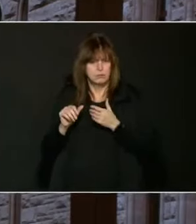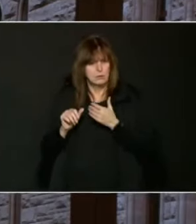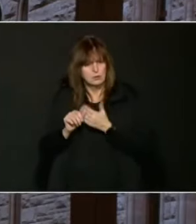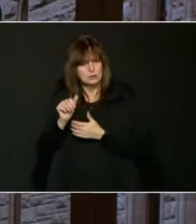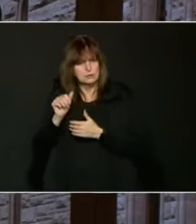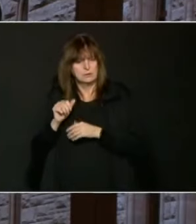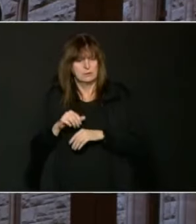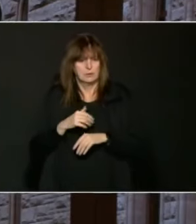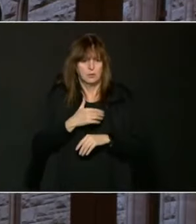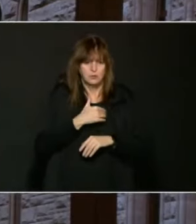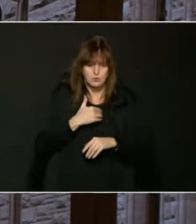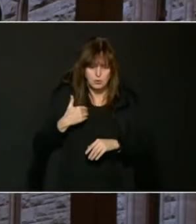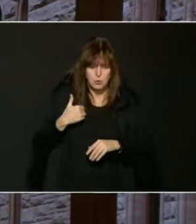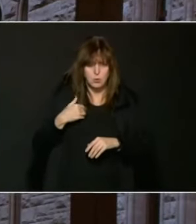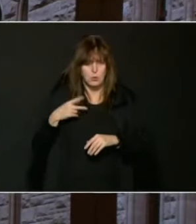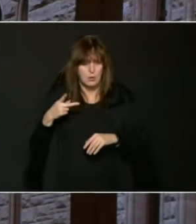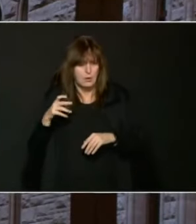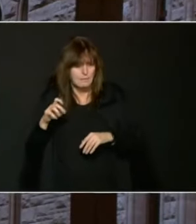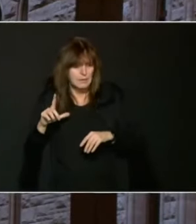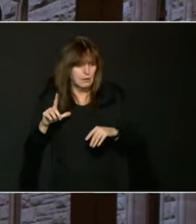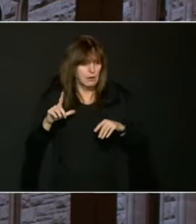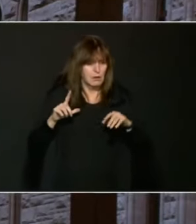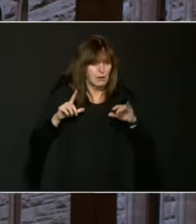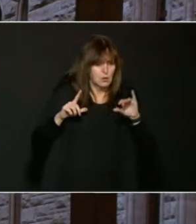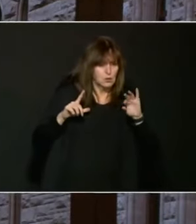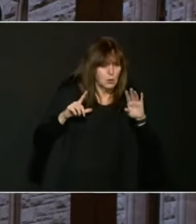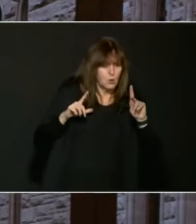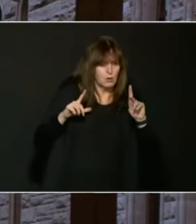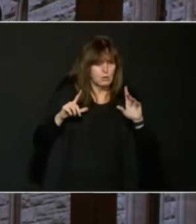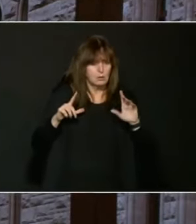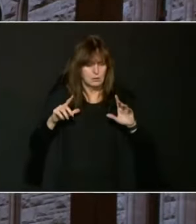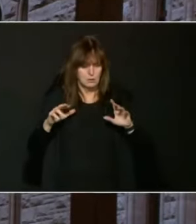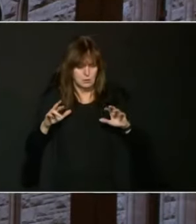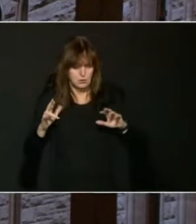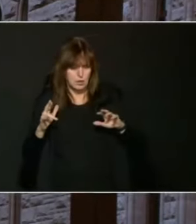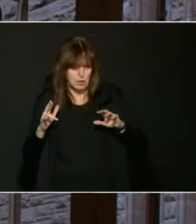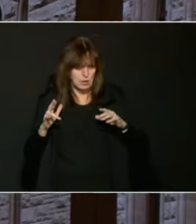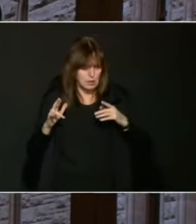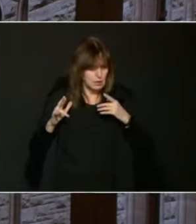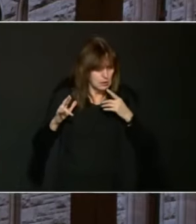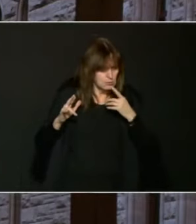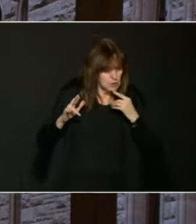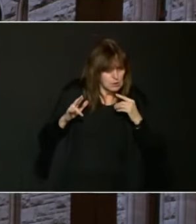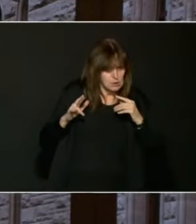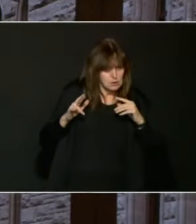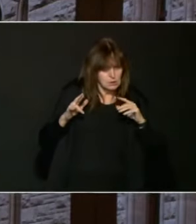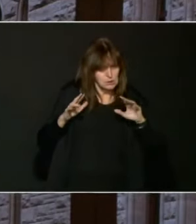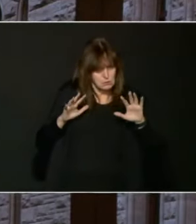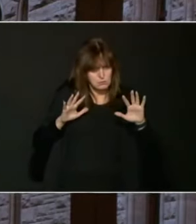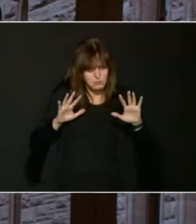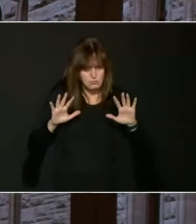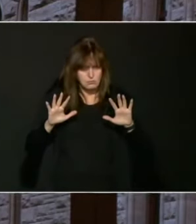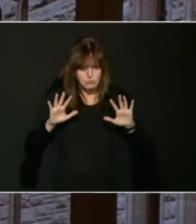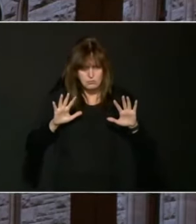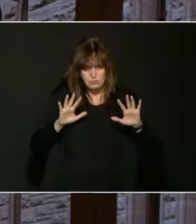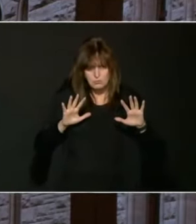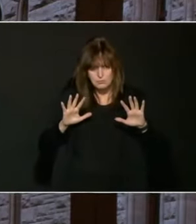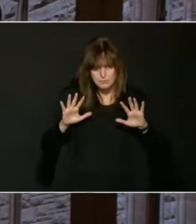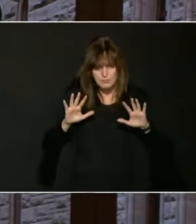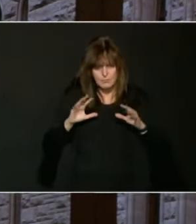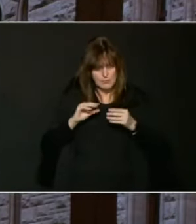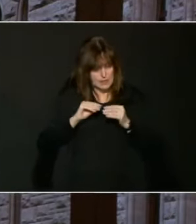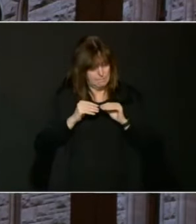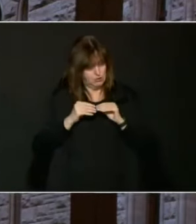doubling between each other. It still is concerning because these are not inconsequential numbers in either jurisdiction, and they're